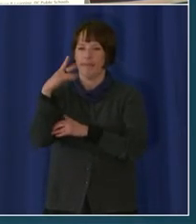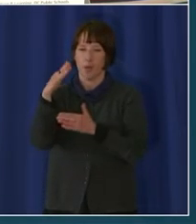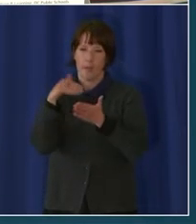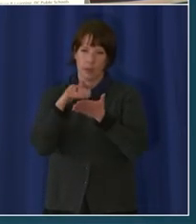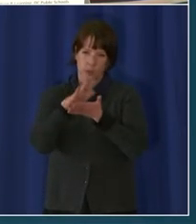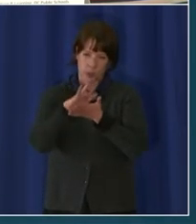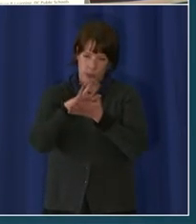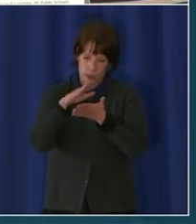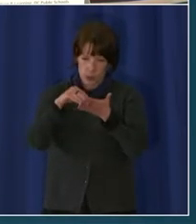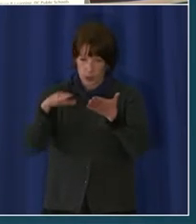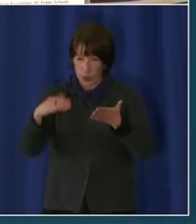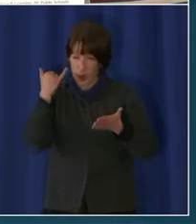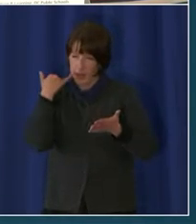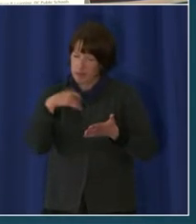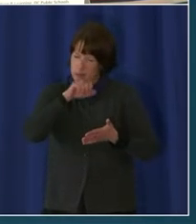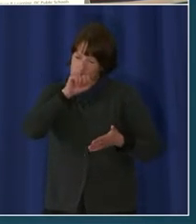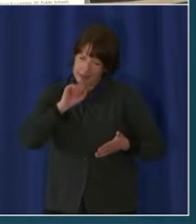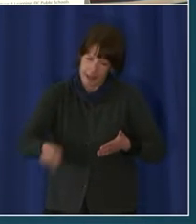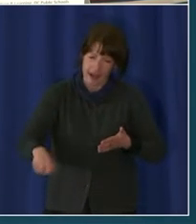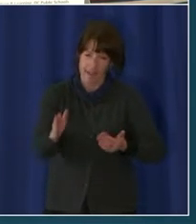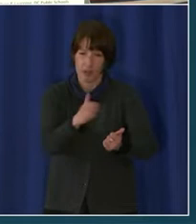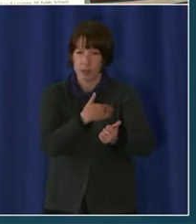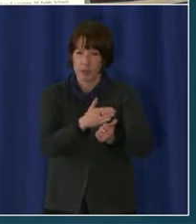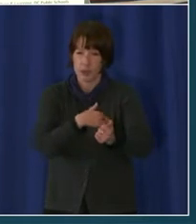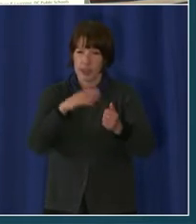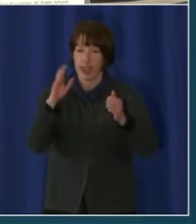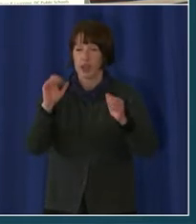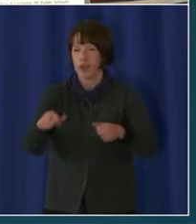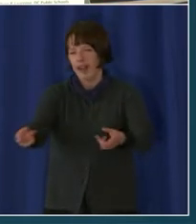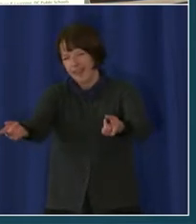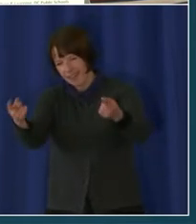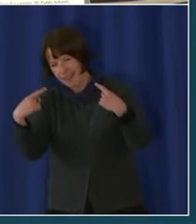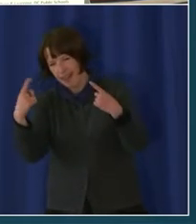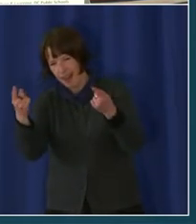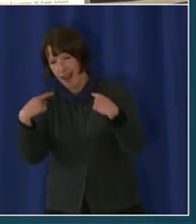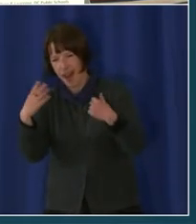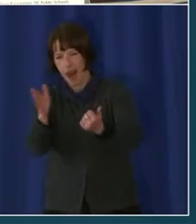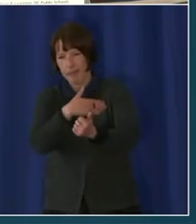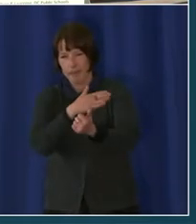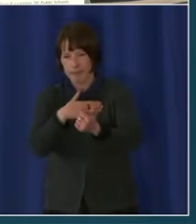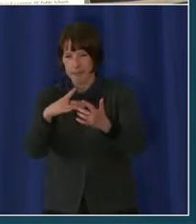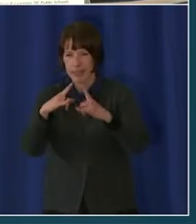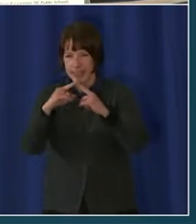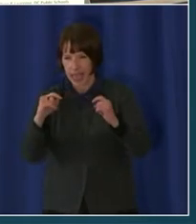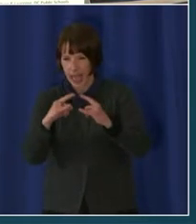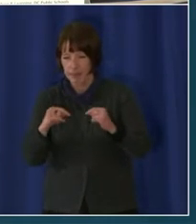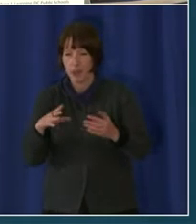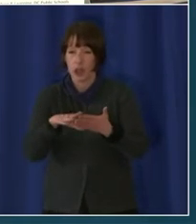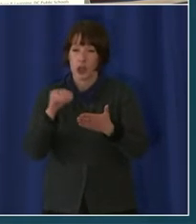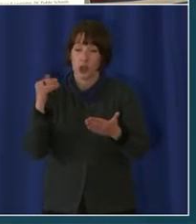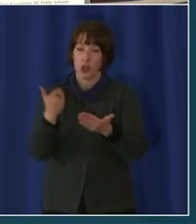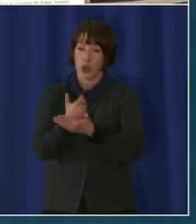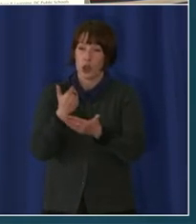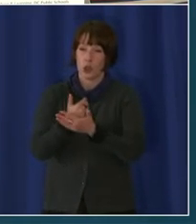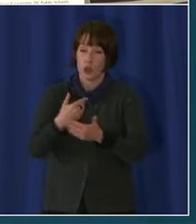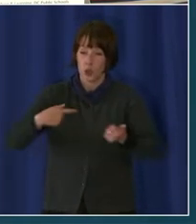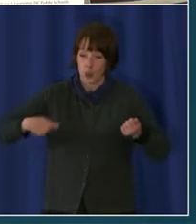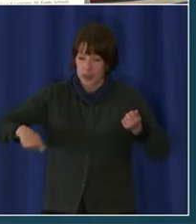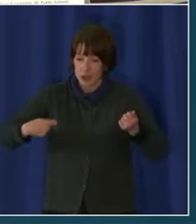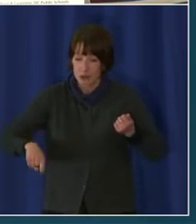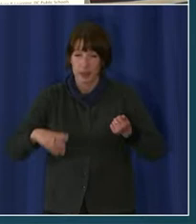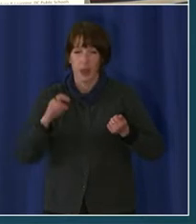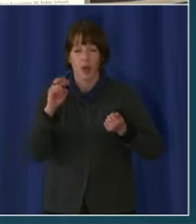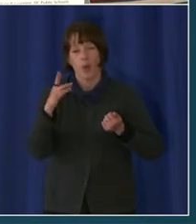this is students who love music can come to band camp. They can learn a new instrument or further